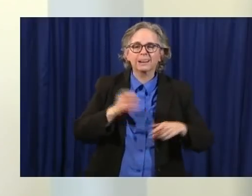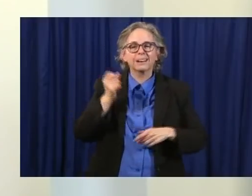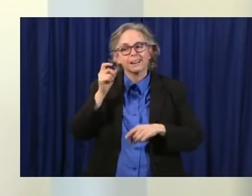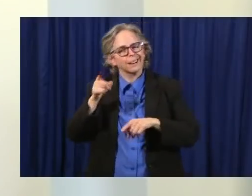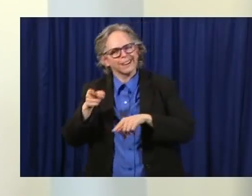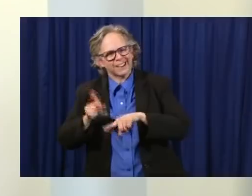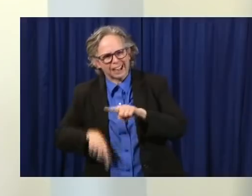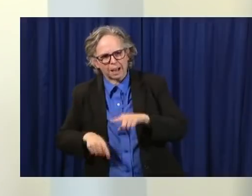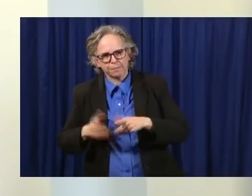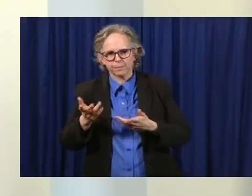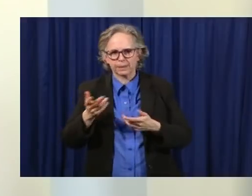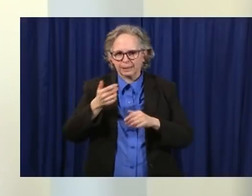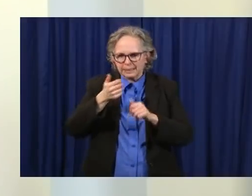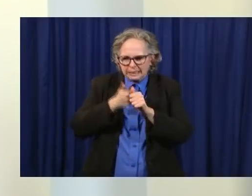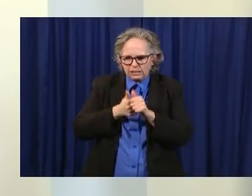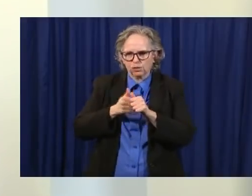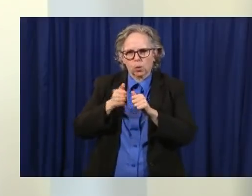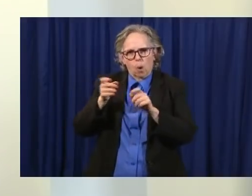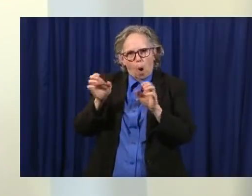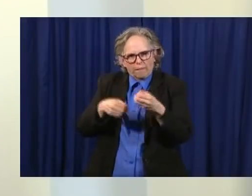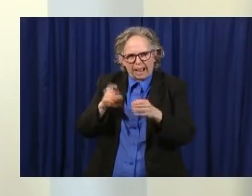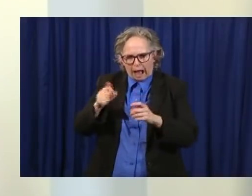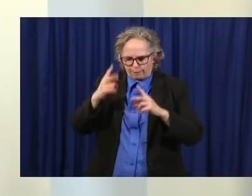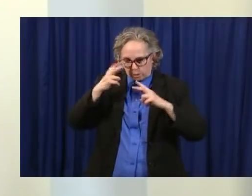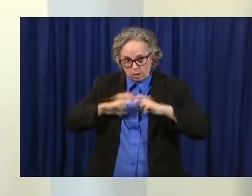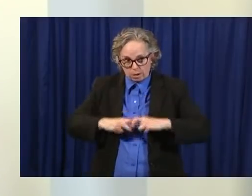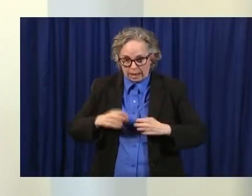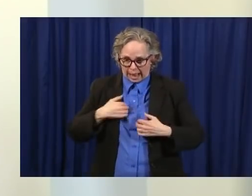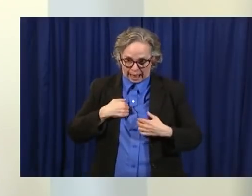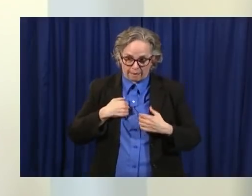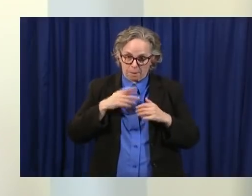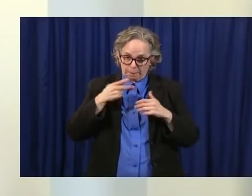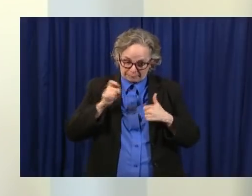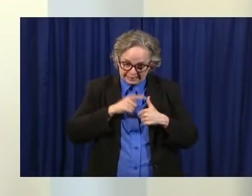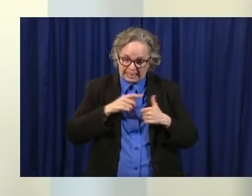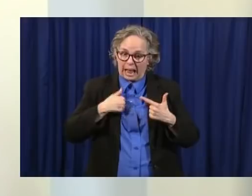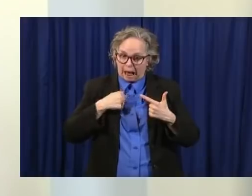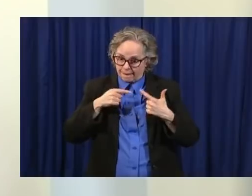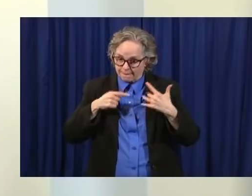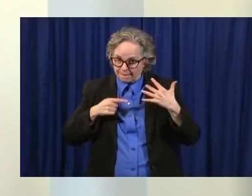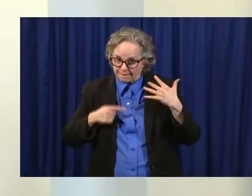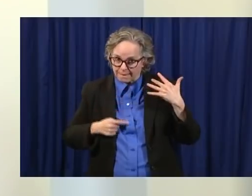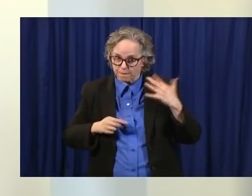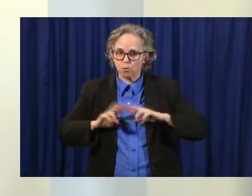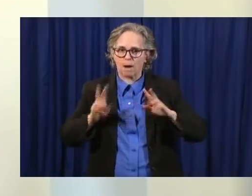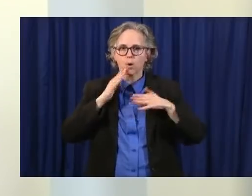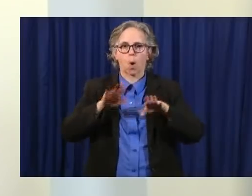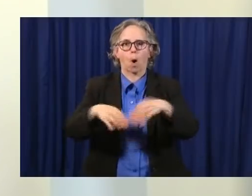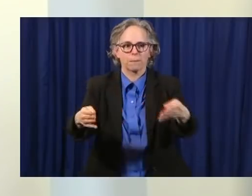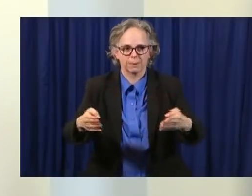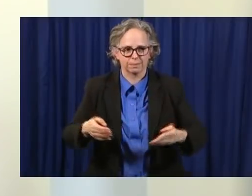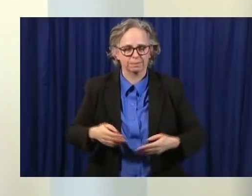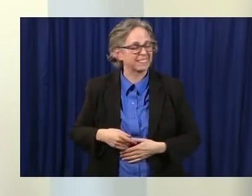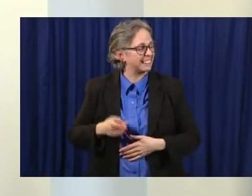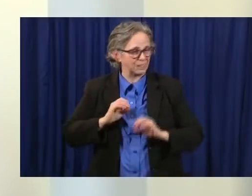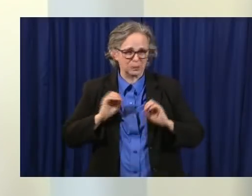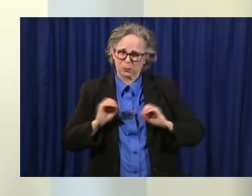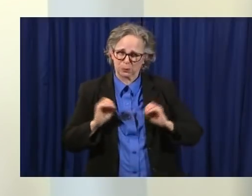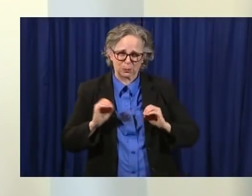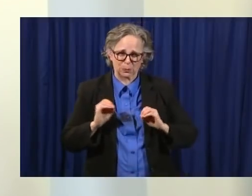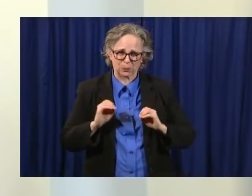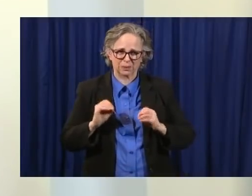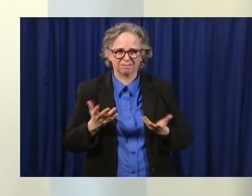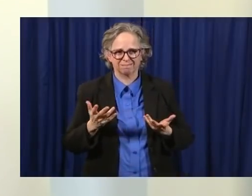the things they need to fully open, and if not, of course, you know, professionals will be professionals